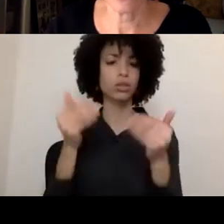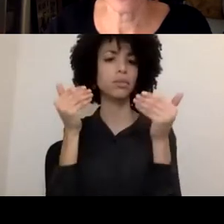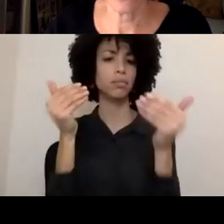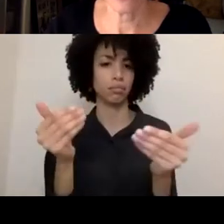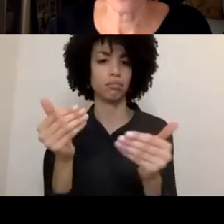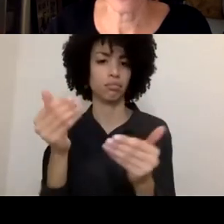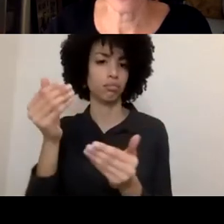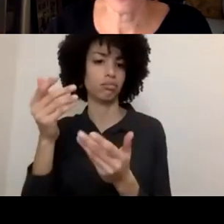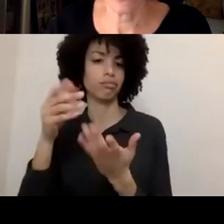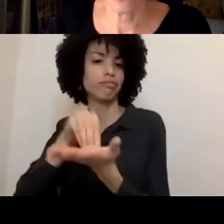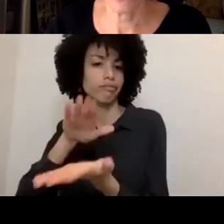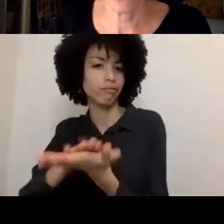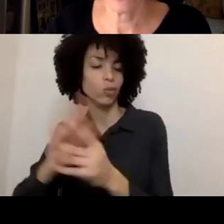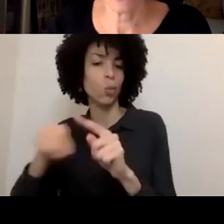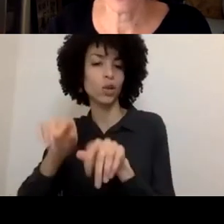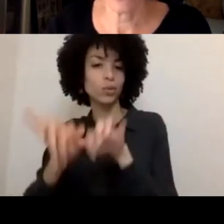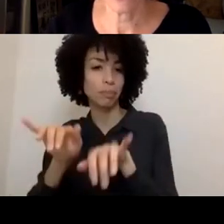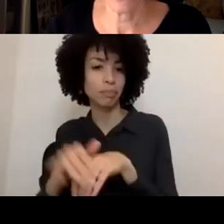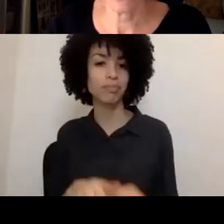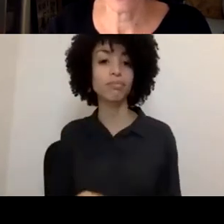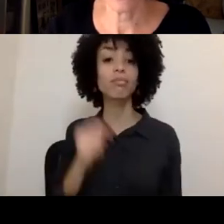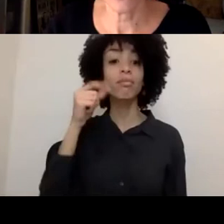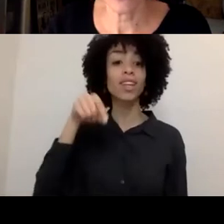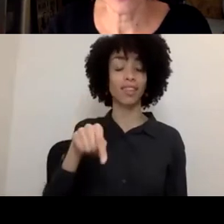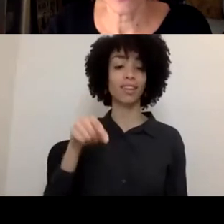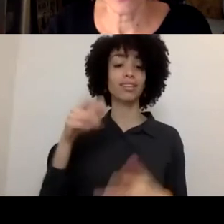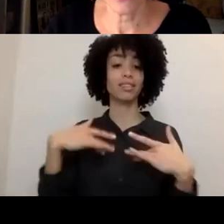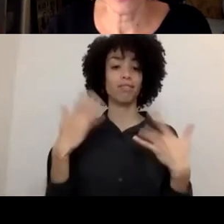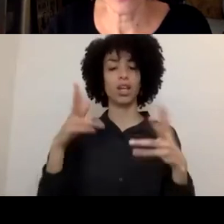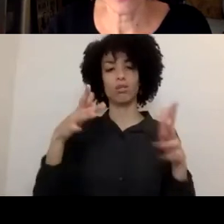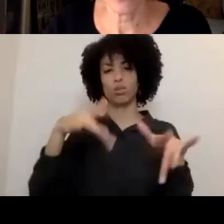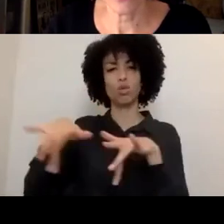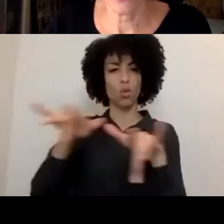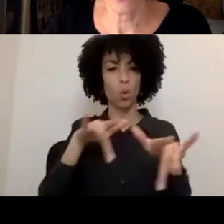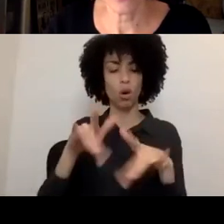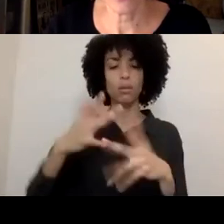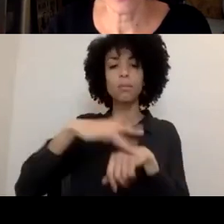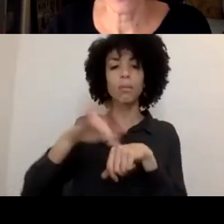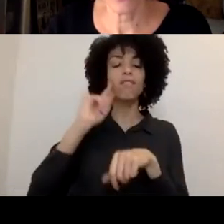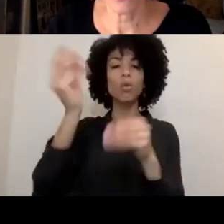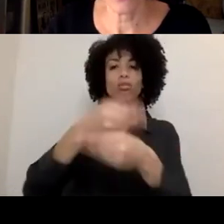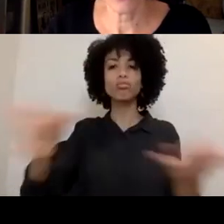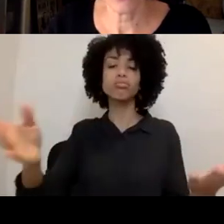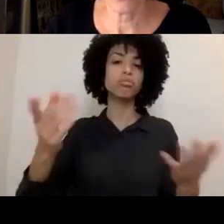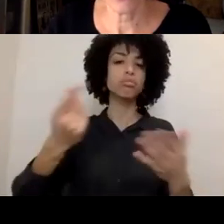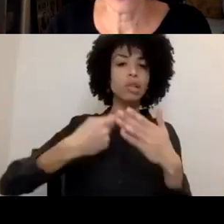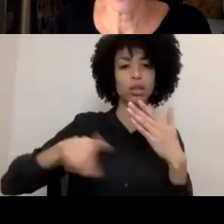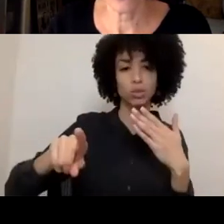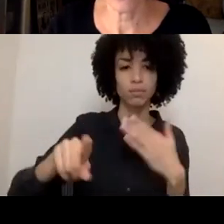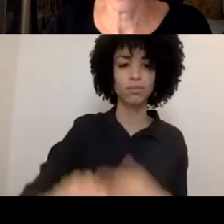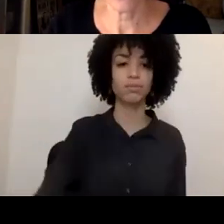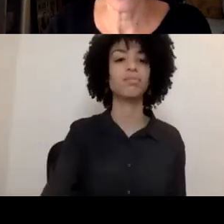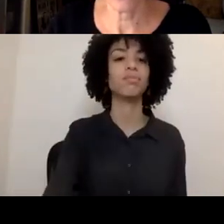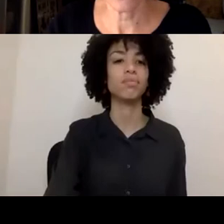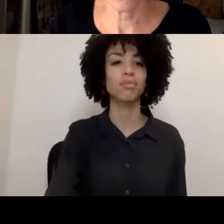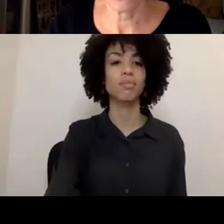to indicate that. Also note, this event is being recorded and will be available early next week for distribution. Tonight's conversation,